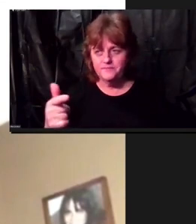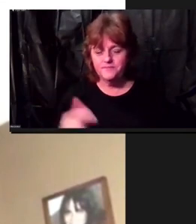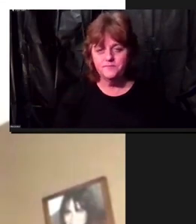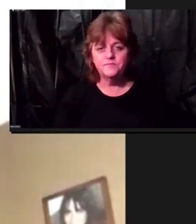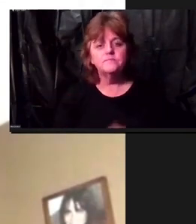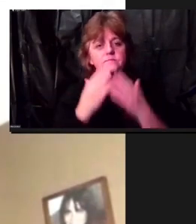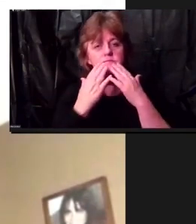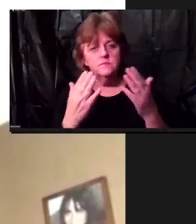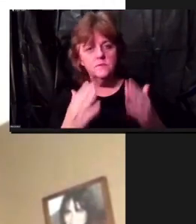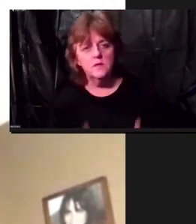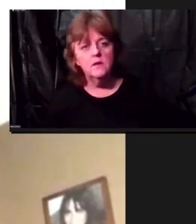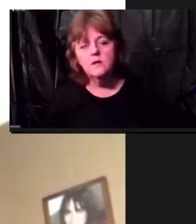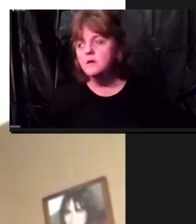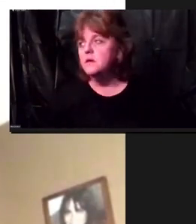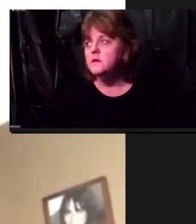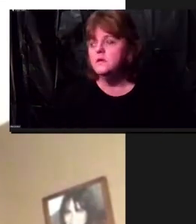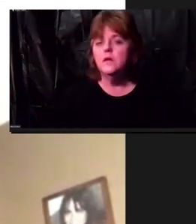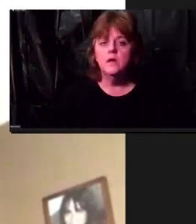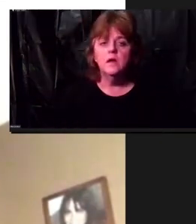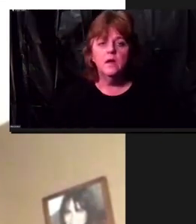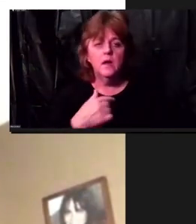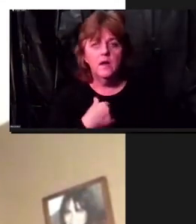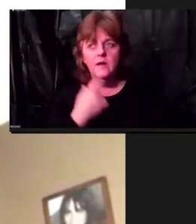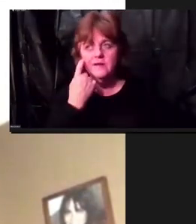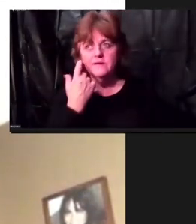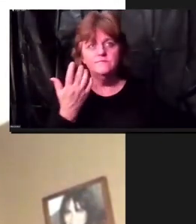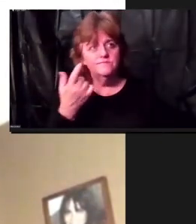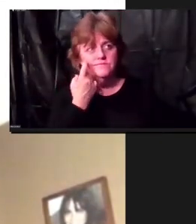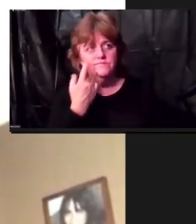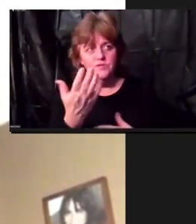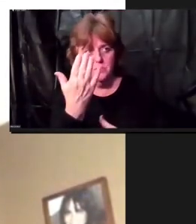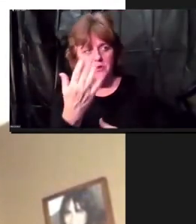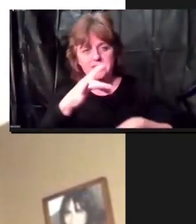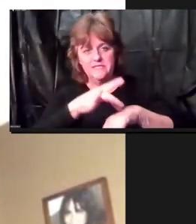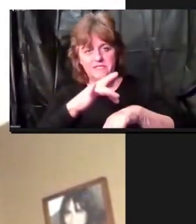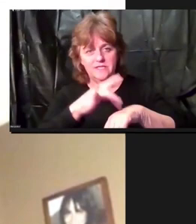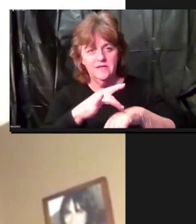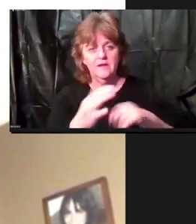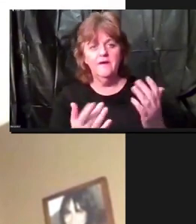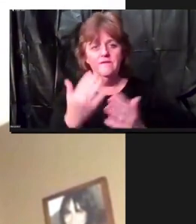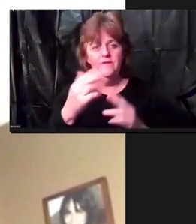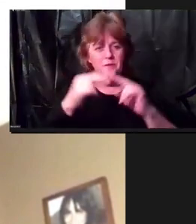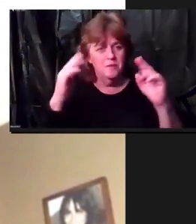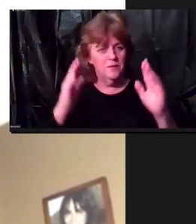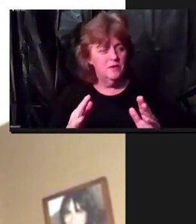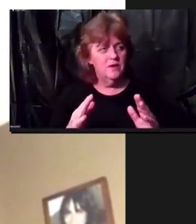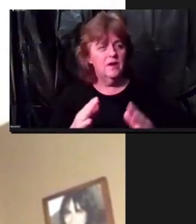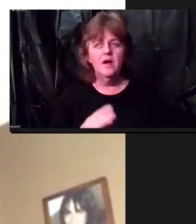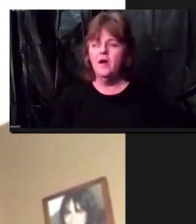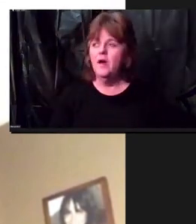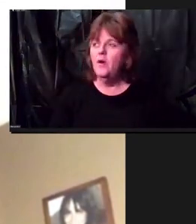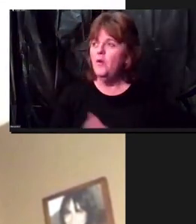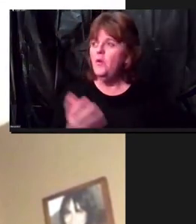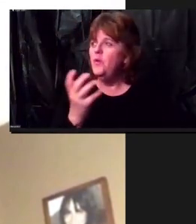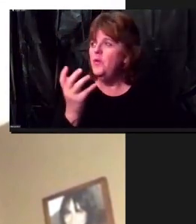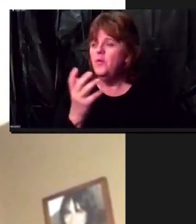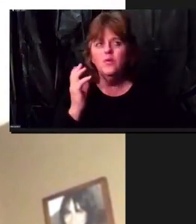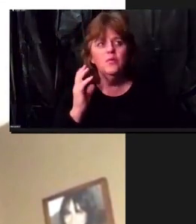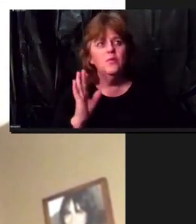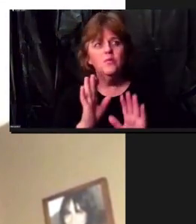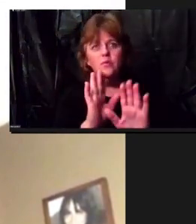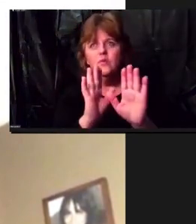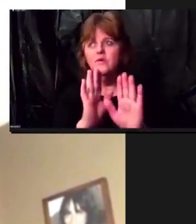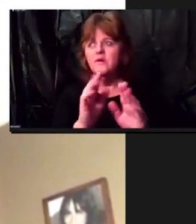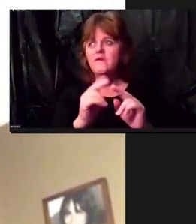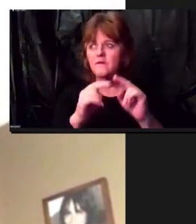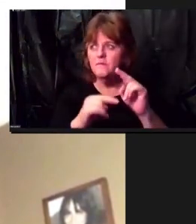Thanks, Josue. Thanks, Chief. I was over at the fire station this morning with Chief, and it is a magnificent